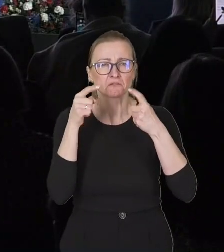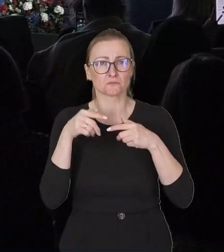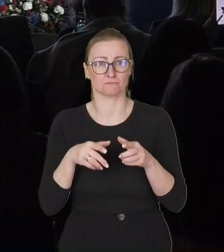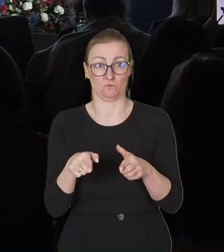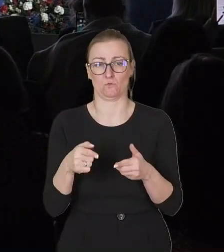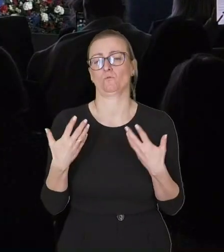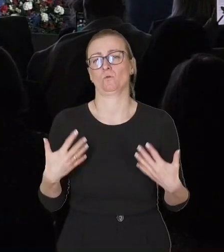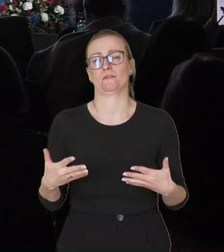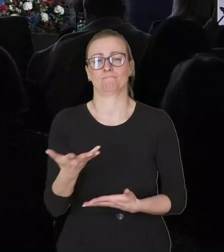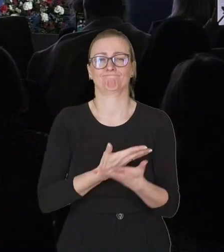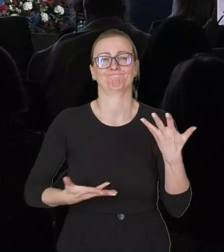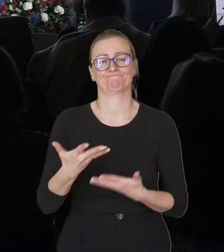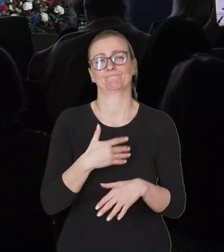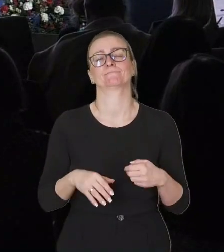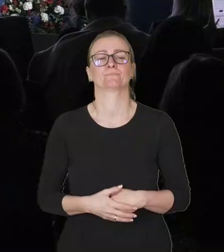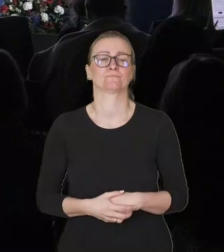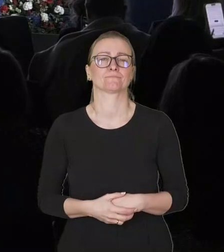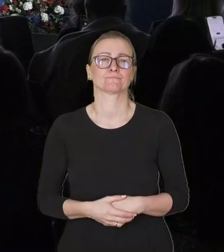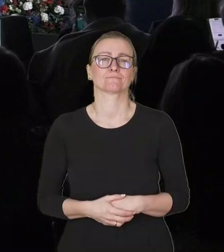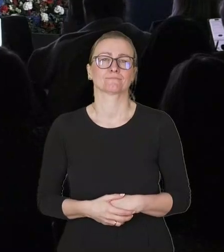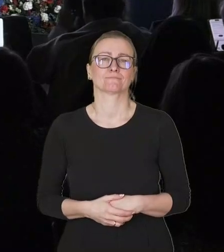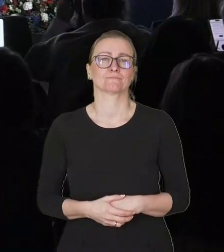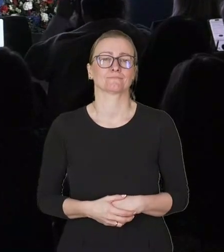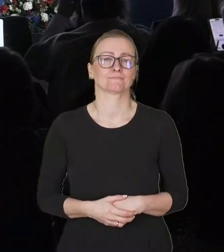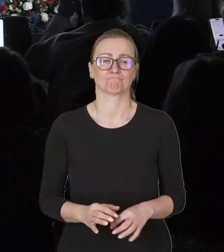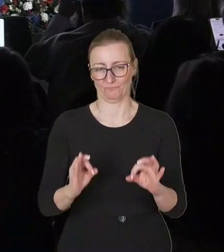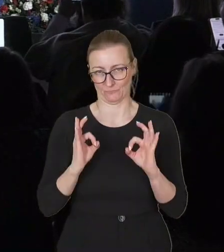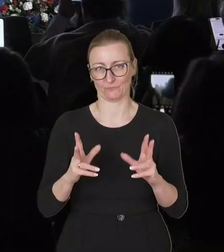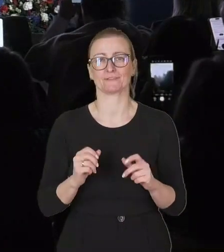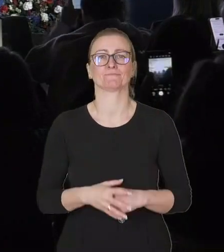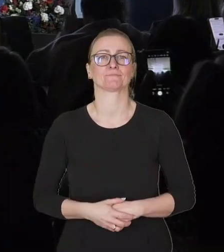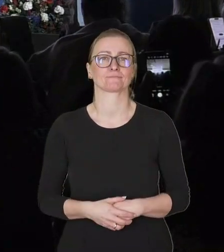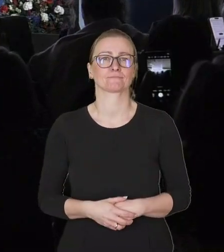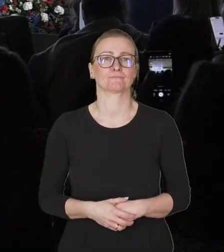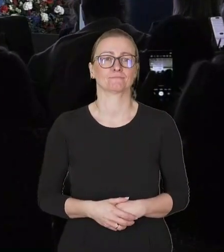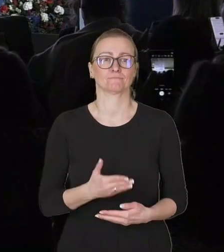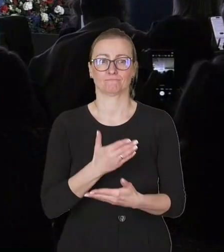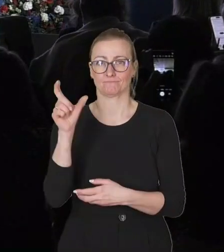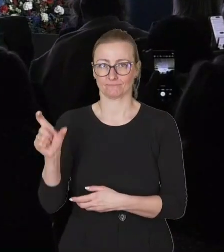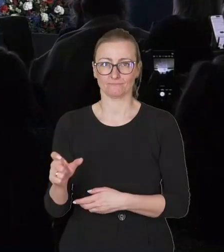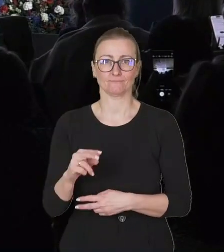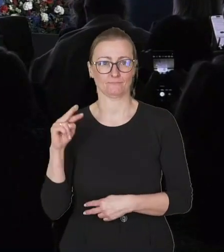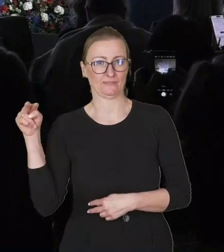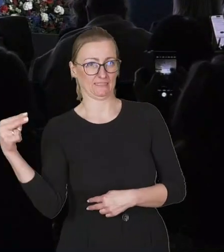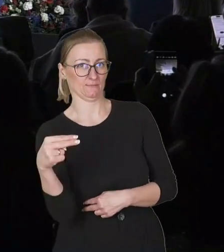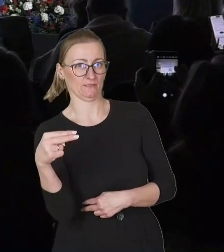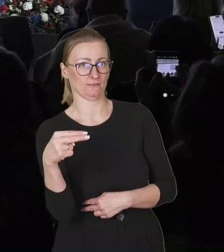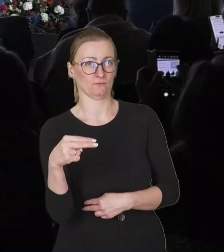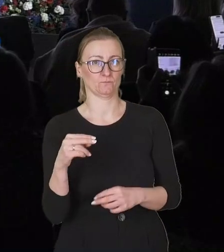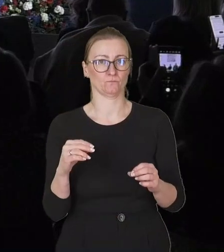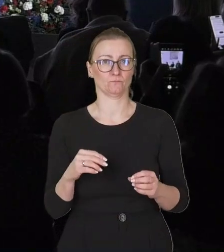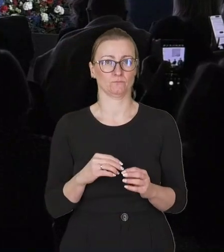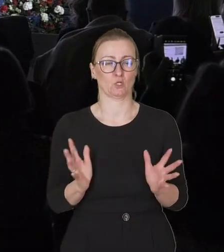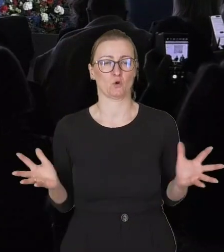on. So, as we are starting with more global perspectives and this global dimension, the first question,